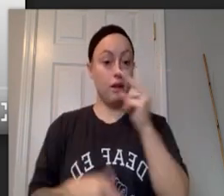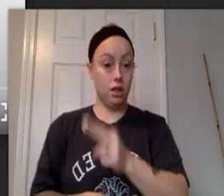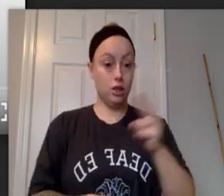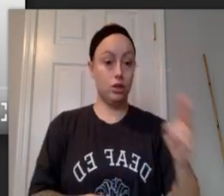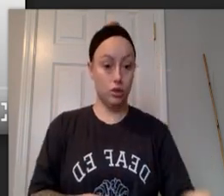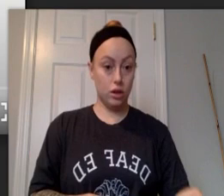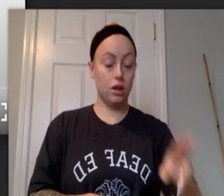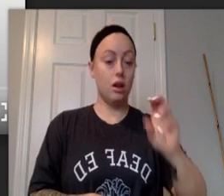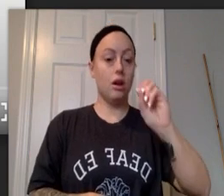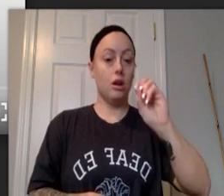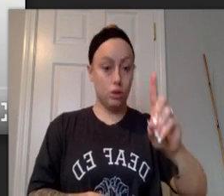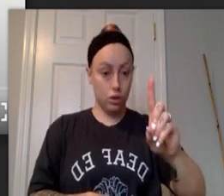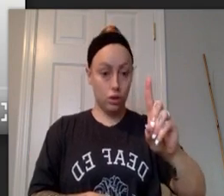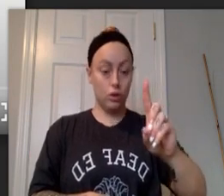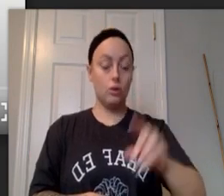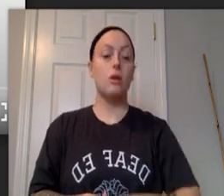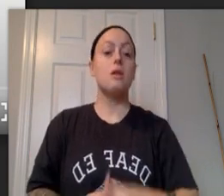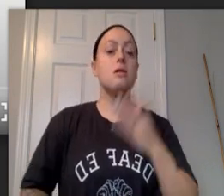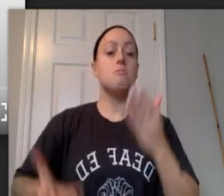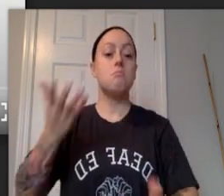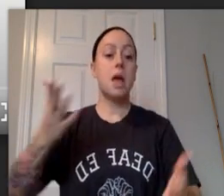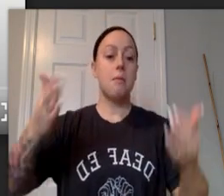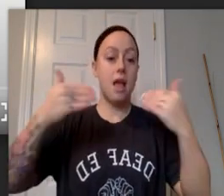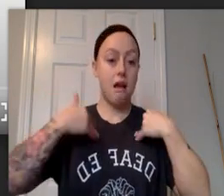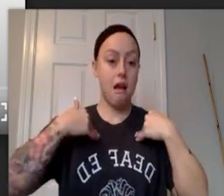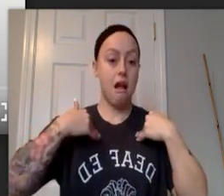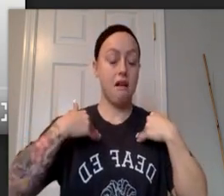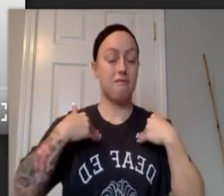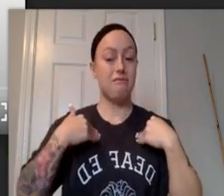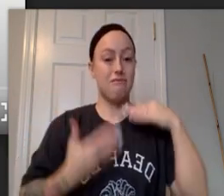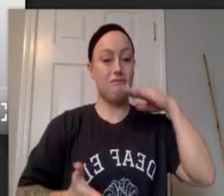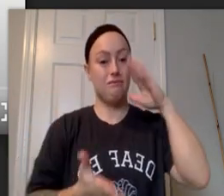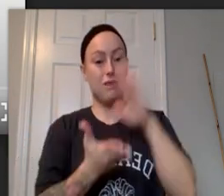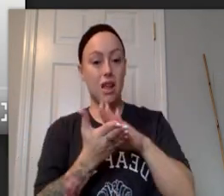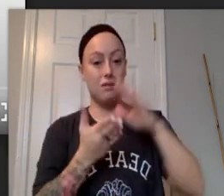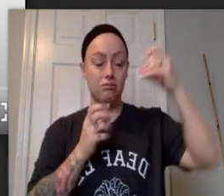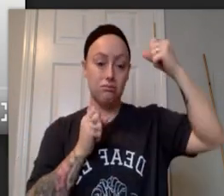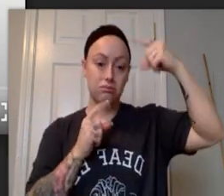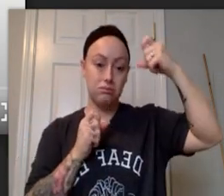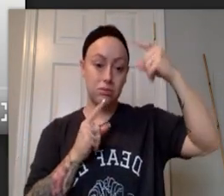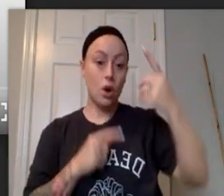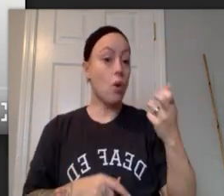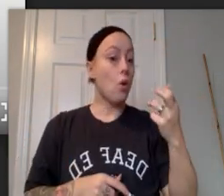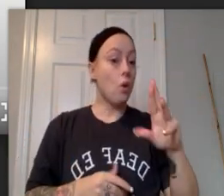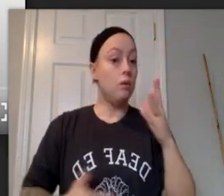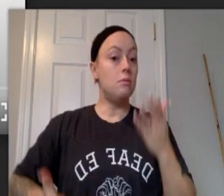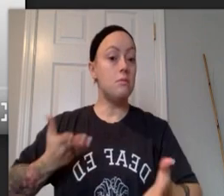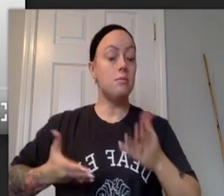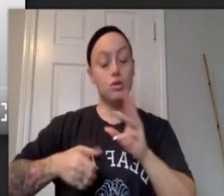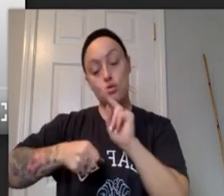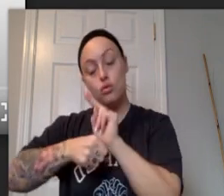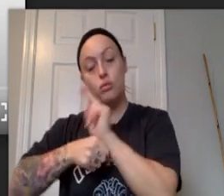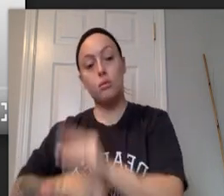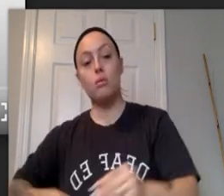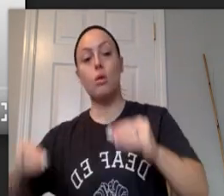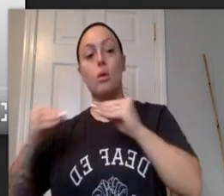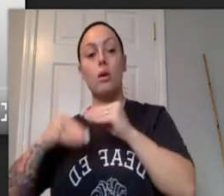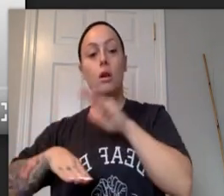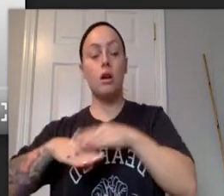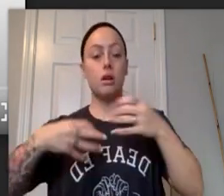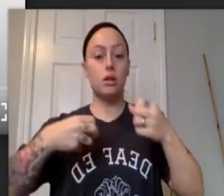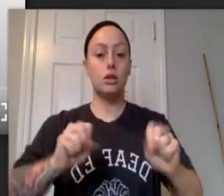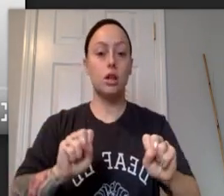might indicate that you do have fewer receptors already, or that you're using more, or that you're using on the street. Things like this are